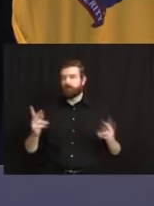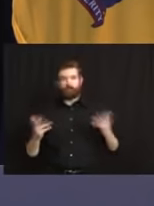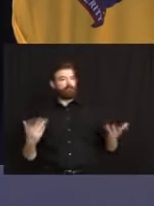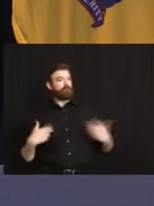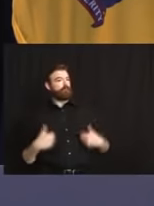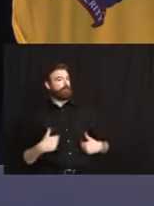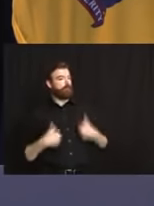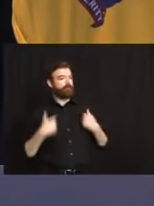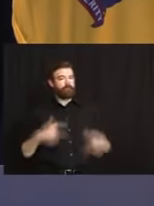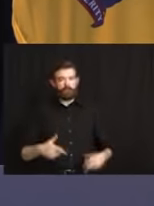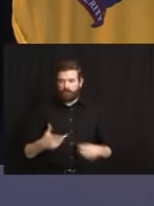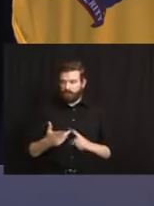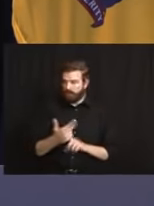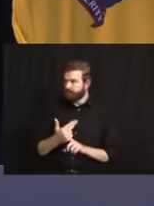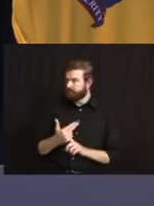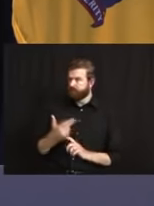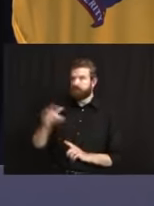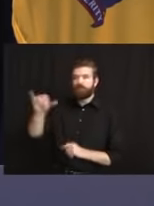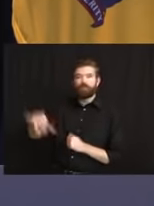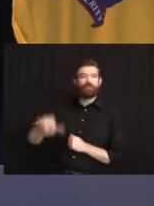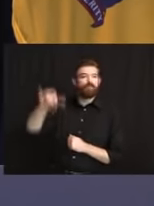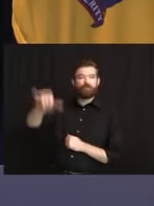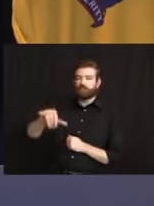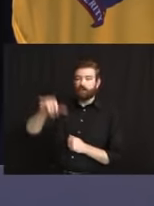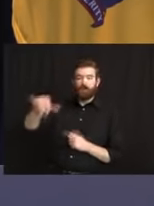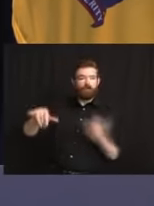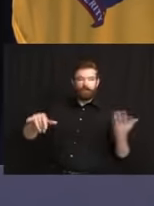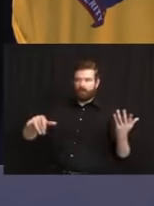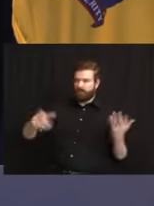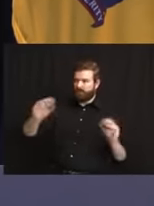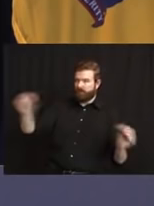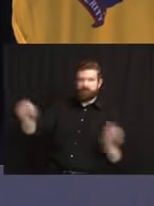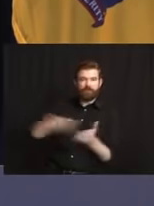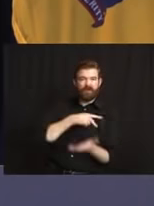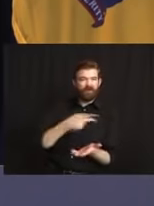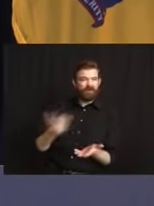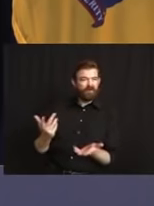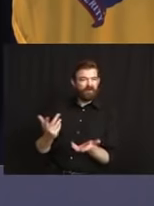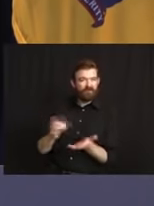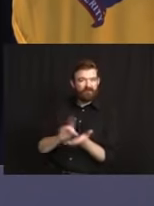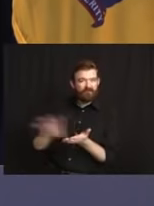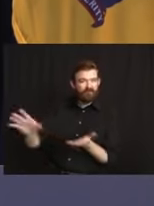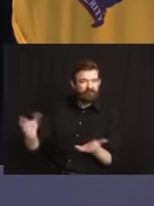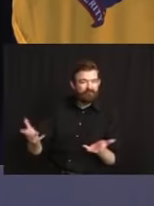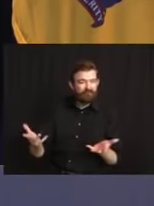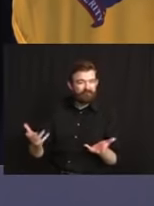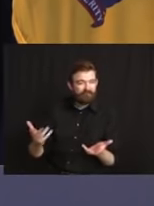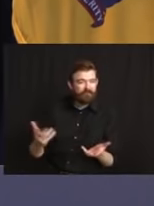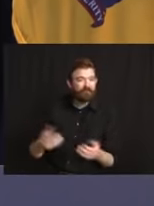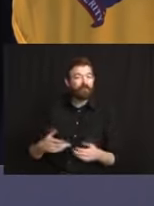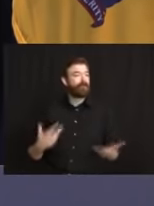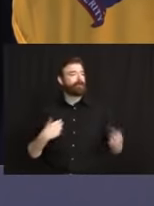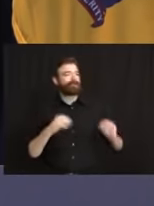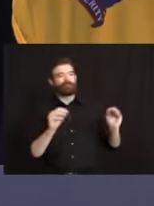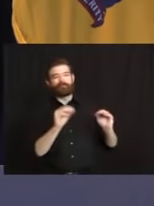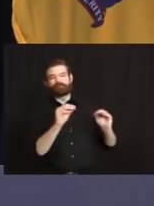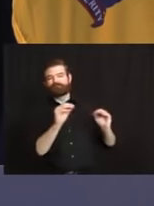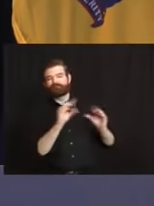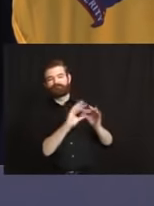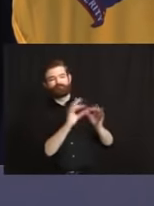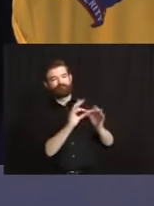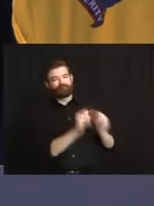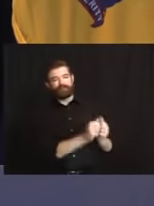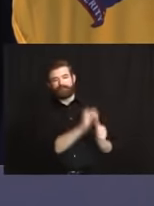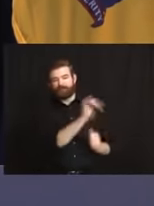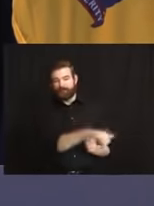on evictions, and I'll just leave it there. I've got nothing to report on that. And I would just say we're trying like heck